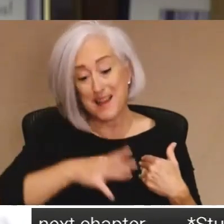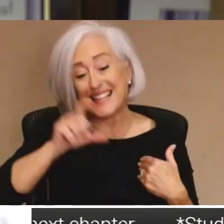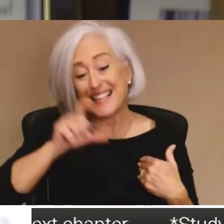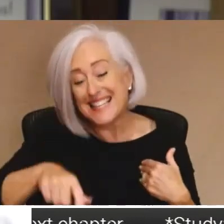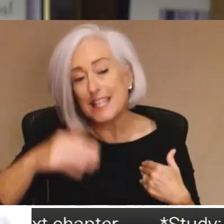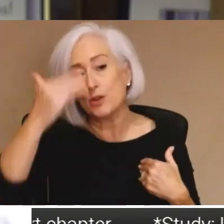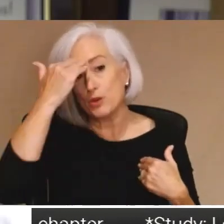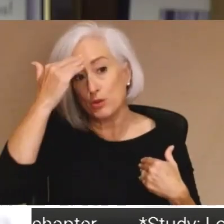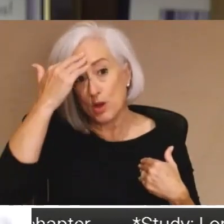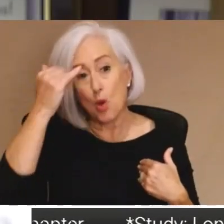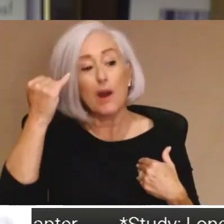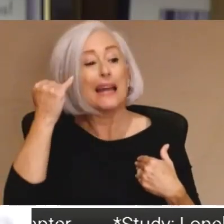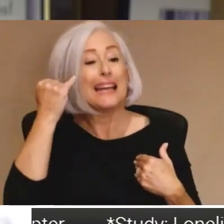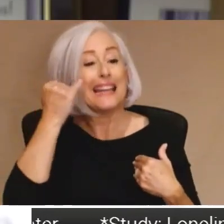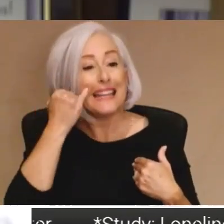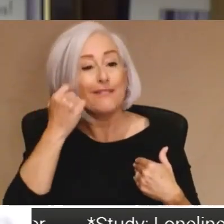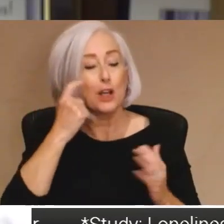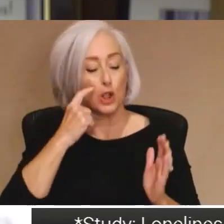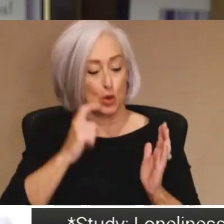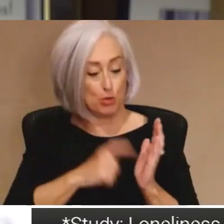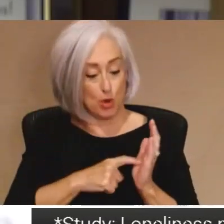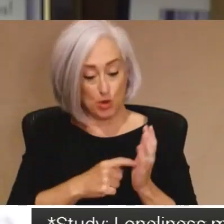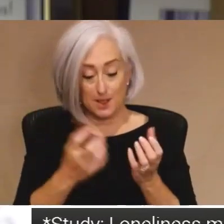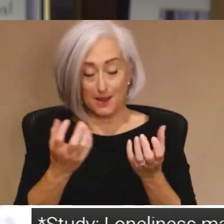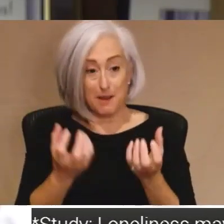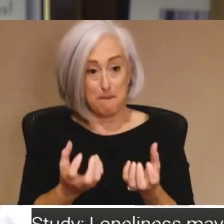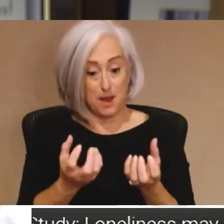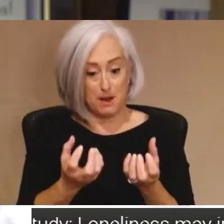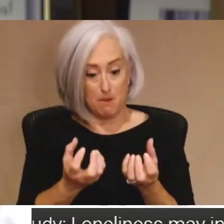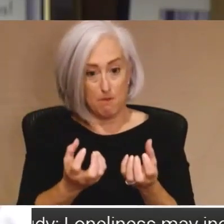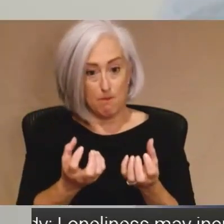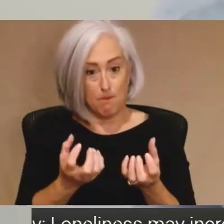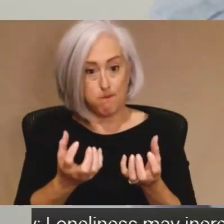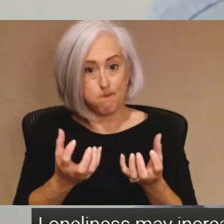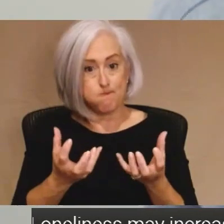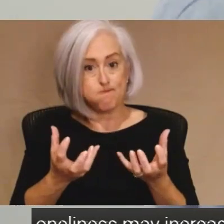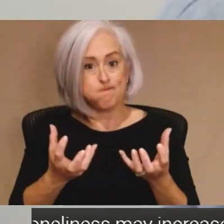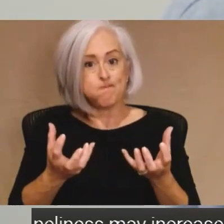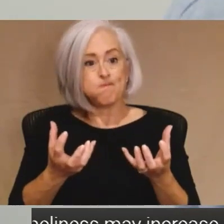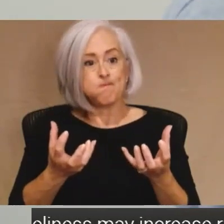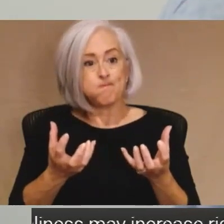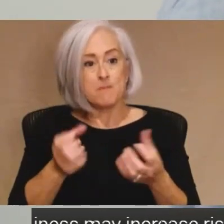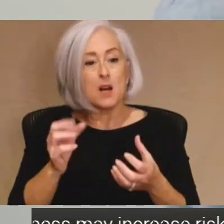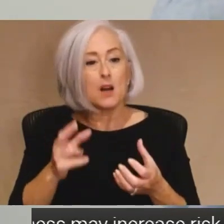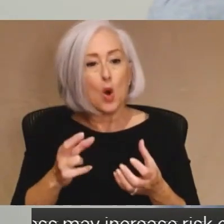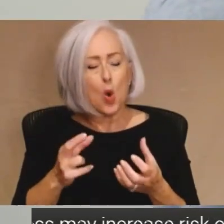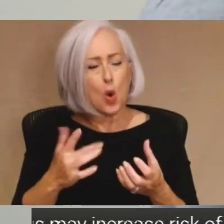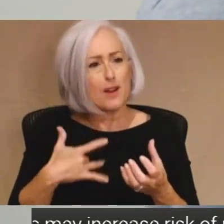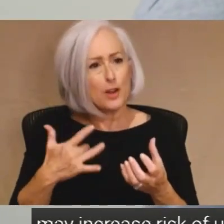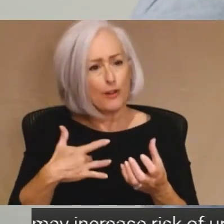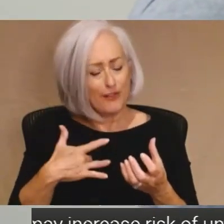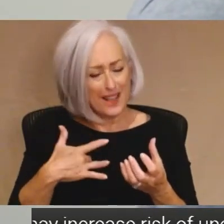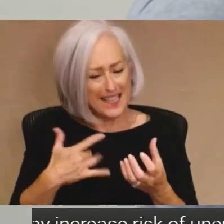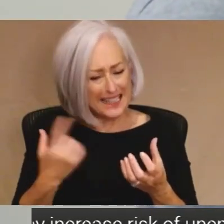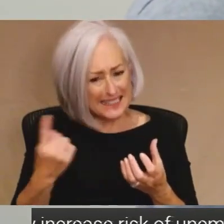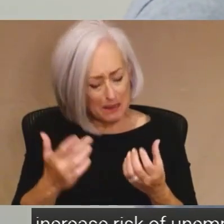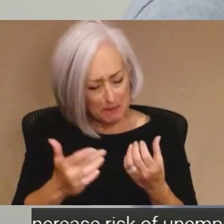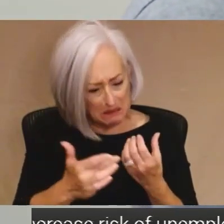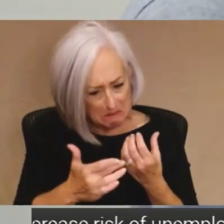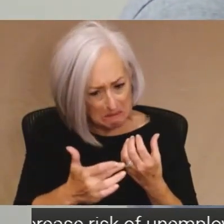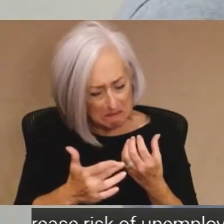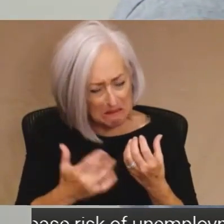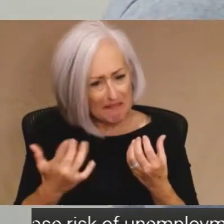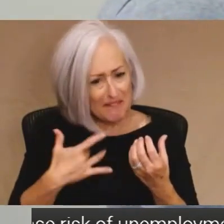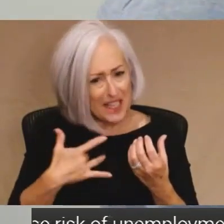notice that their testicle's enlarging or has a mass in it, they should seek medical attention. As far as testicular screening goes, it really is important that